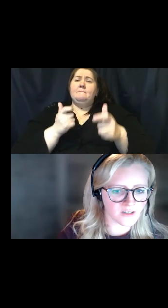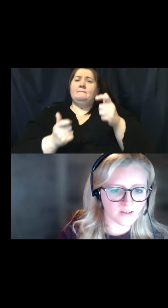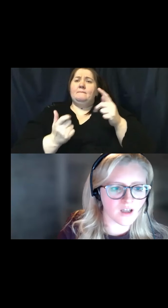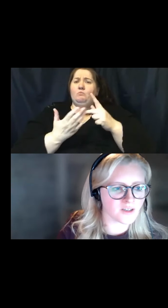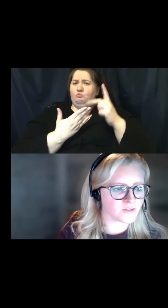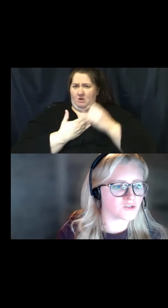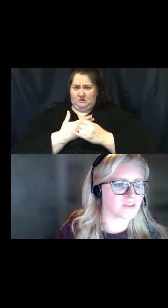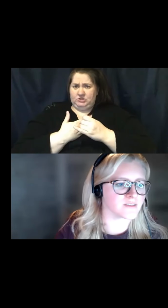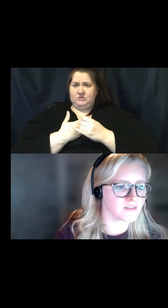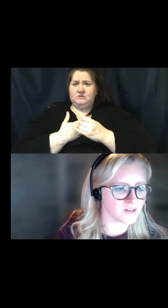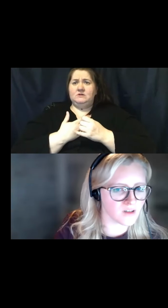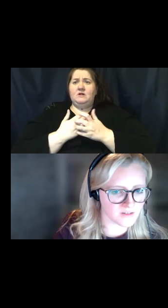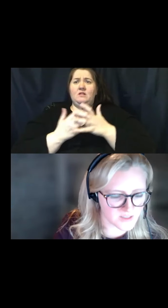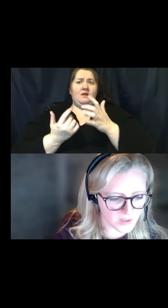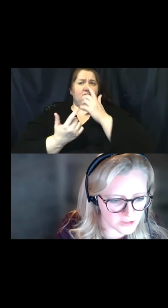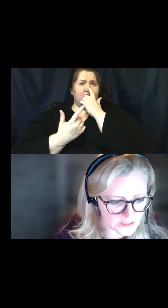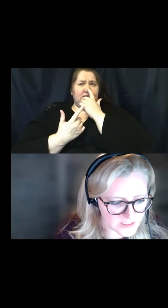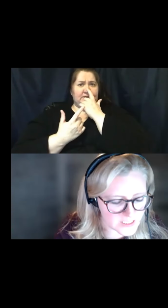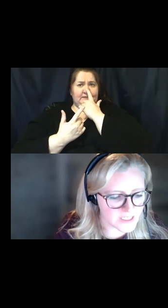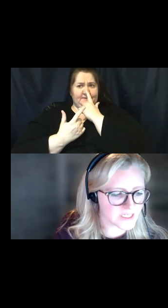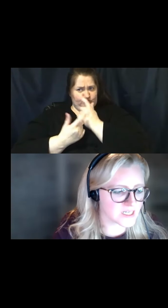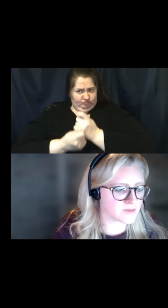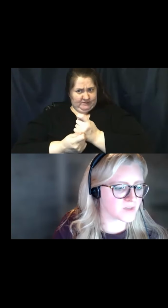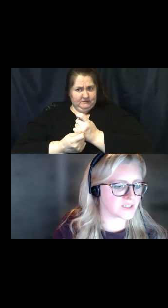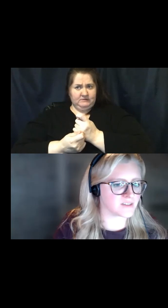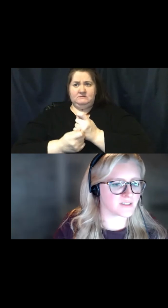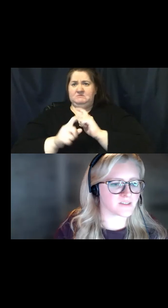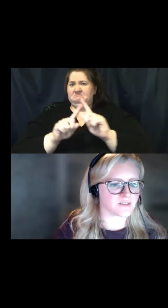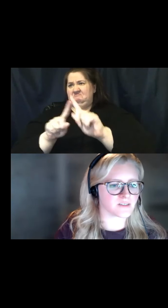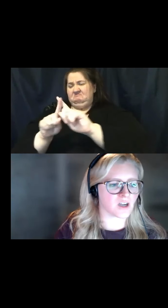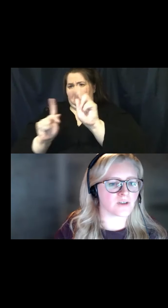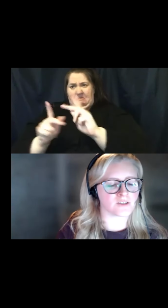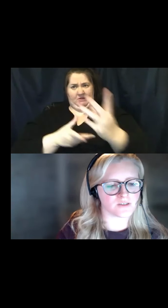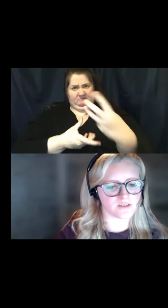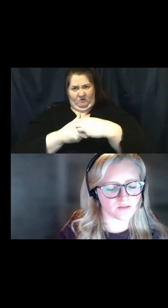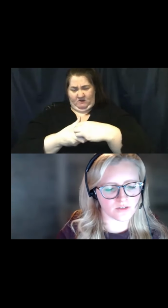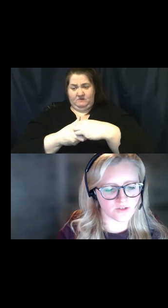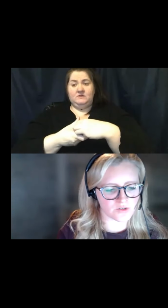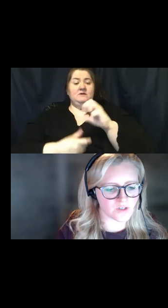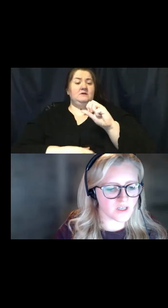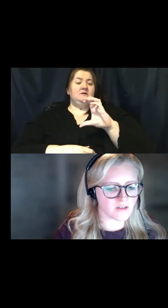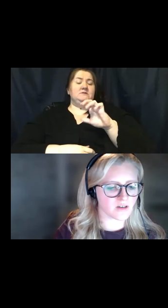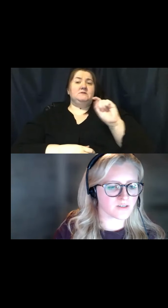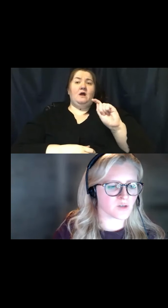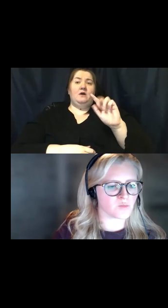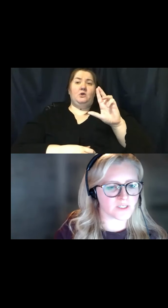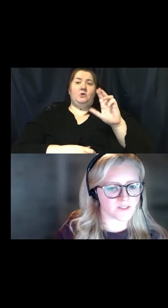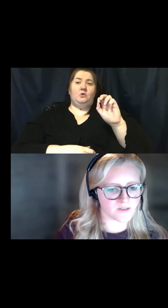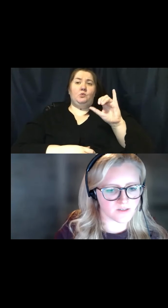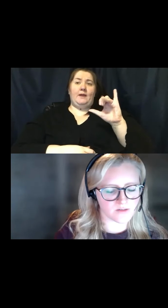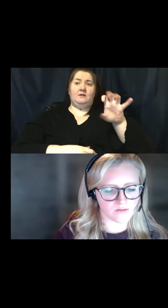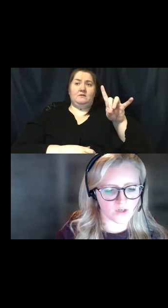there are a lot of interests along this project. And as Scott Reynolds alluded to, there are